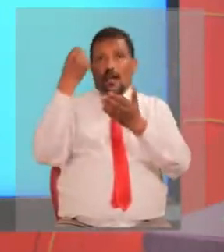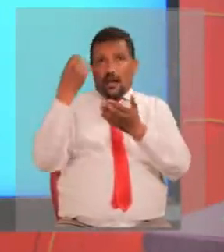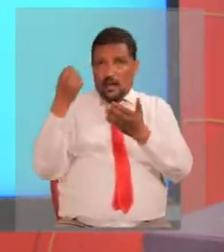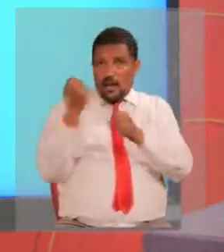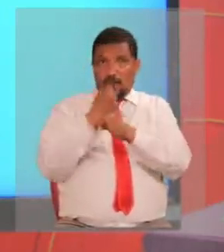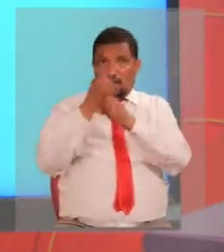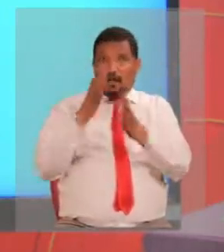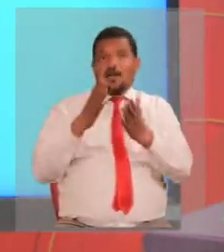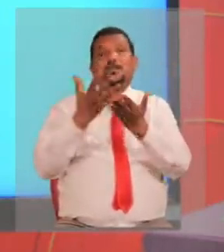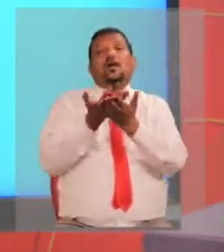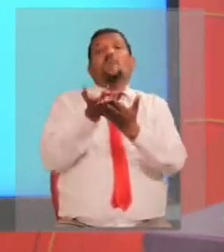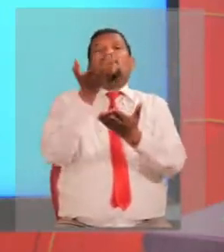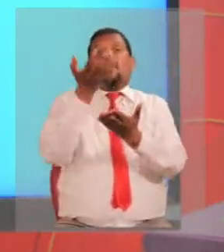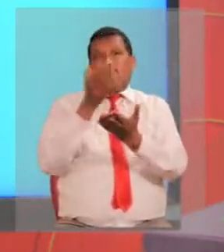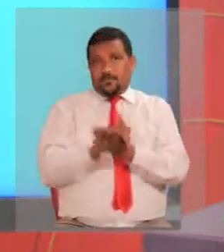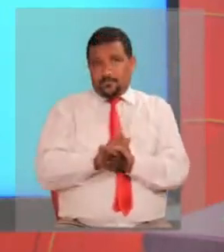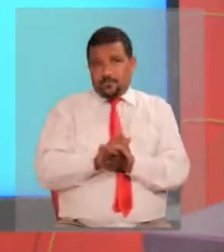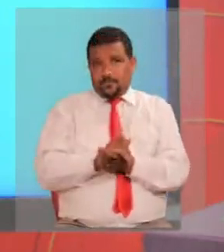capital.